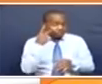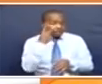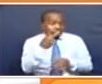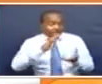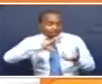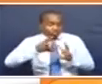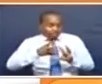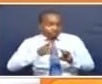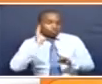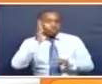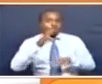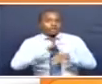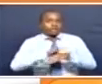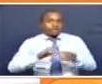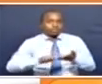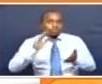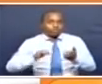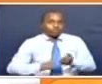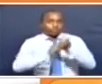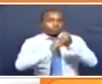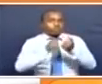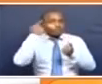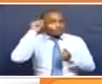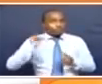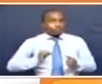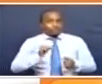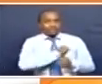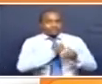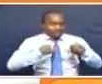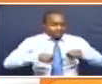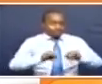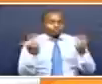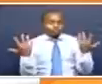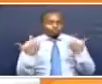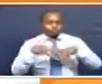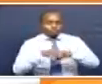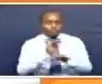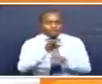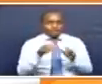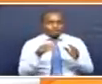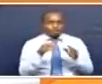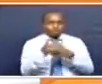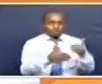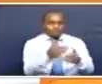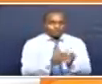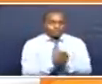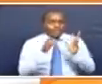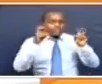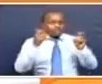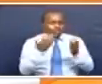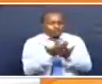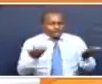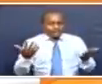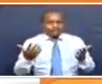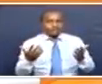more support for Senate's effort to streamline that process. The issue of assets and liabilities has been a recurring audit